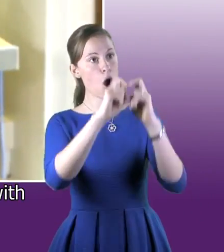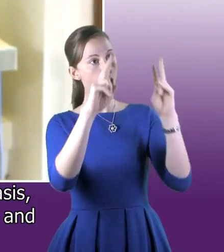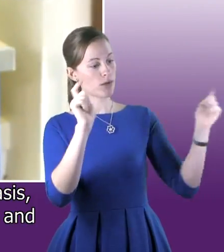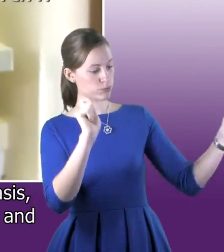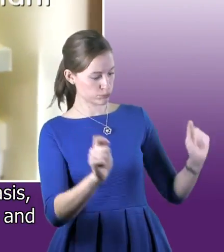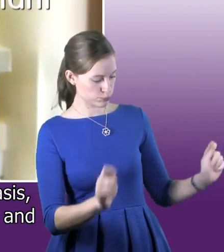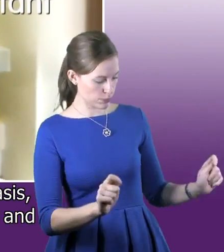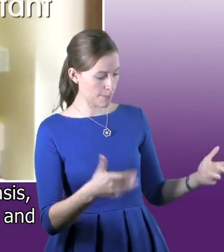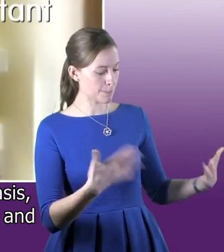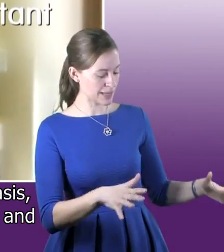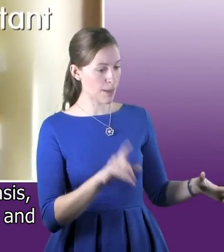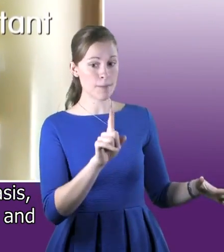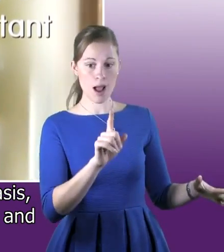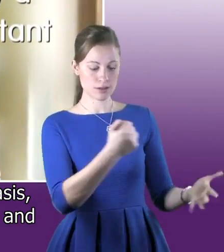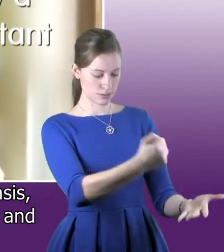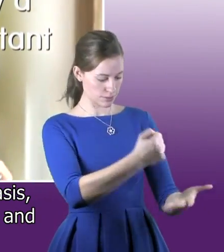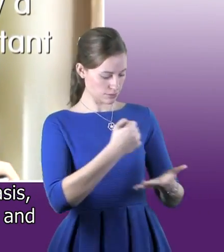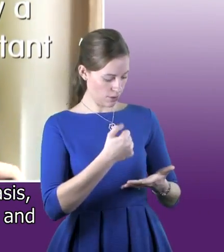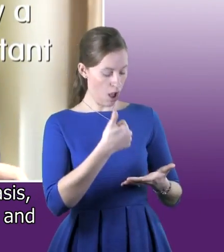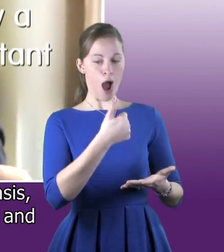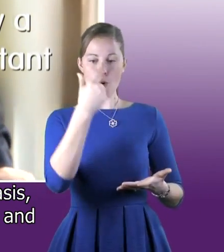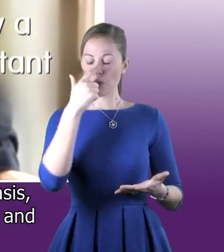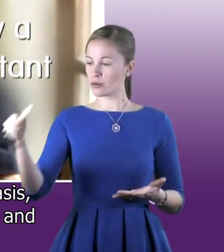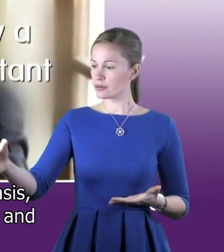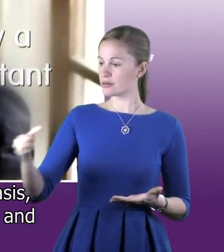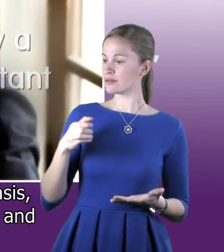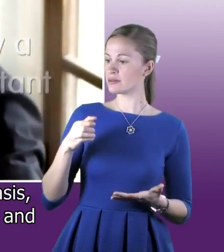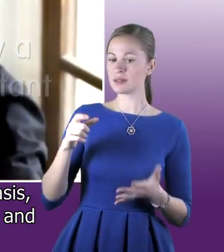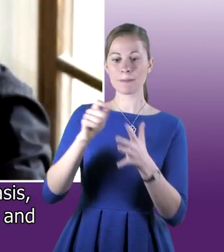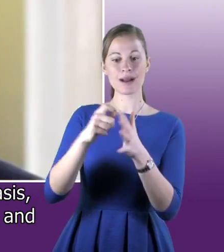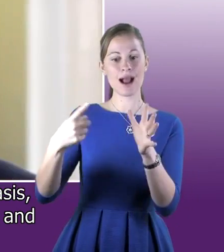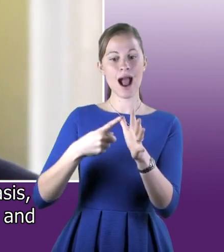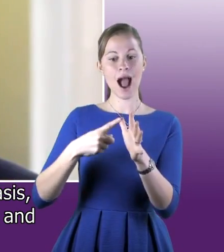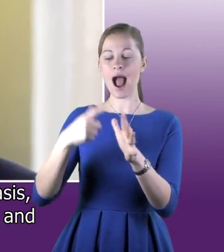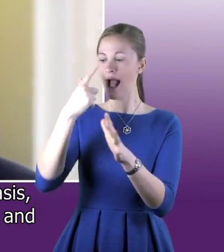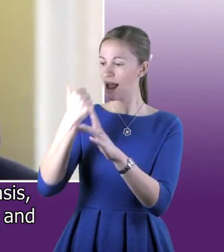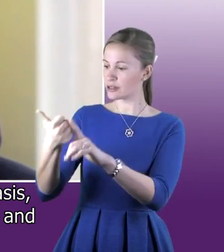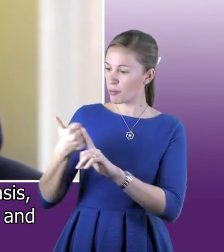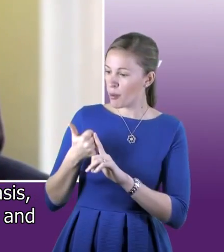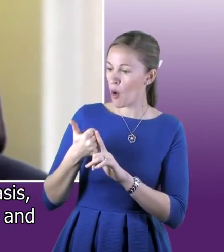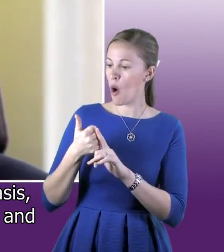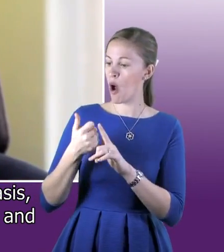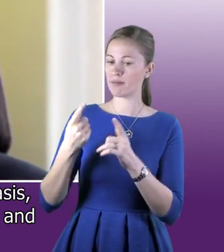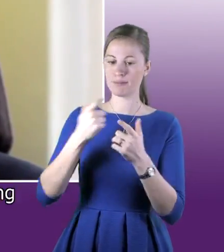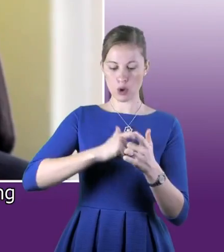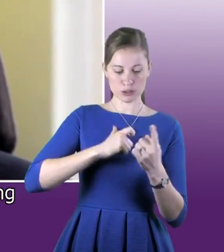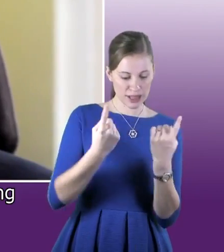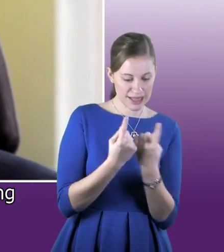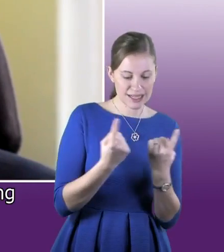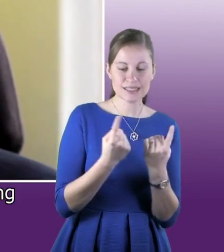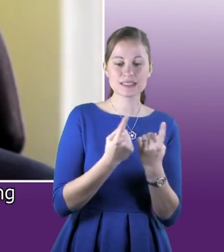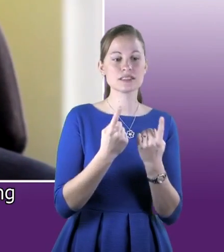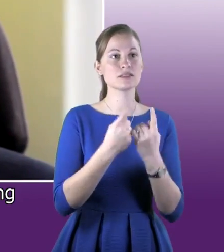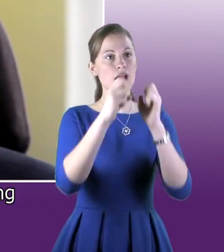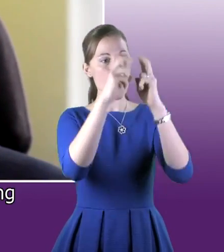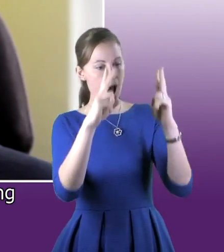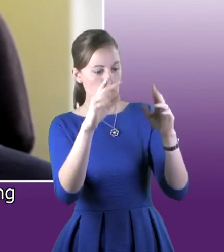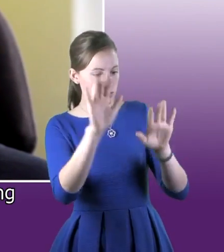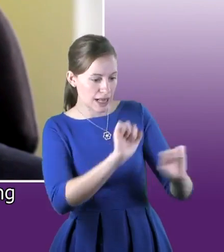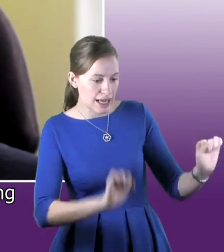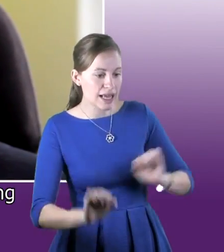able to employ a personal assistant who, on a daily basis, could support him and carry out personal care and practical domestic